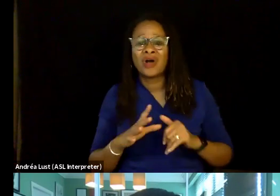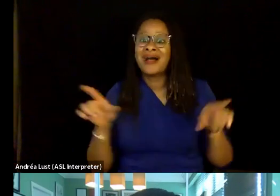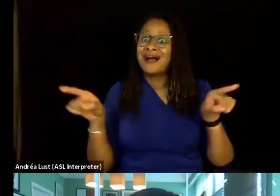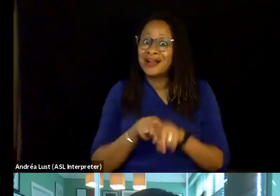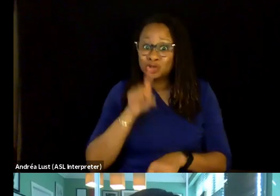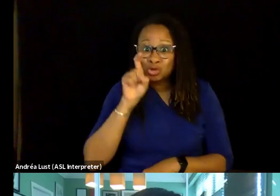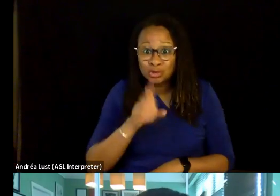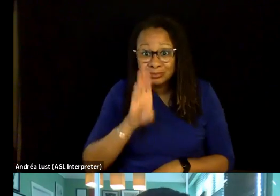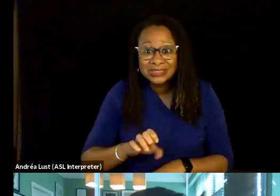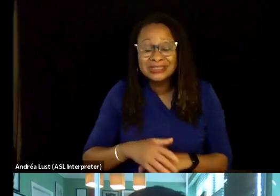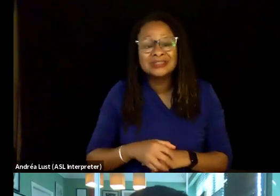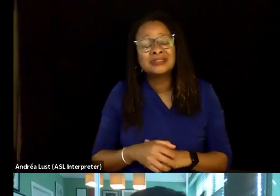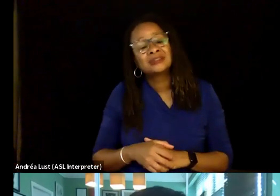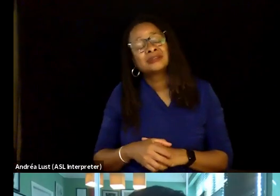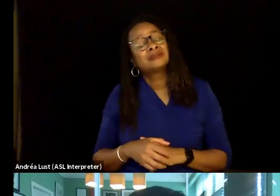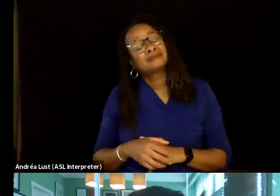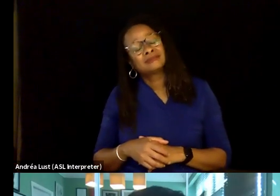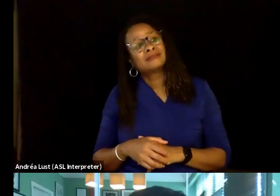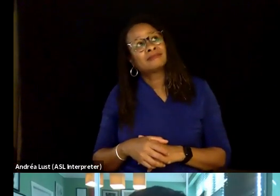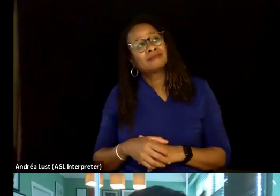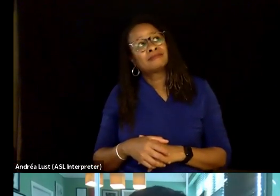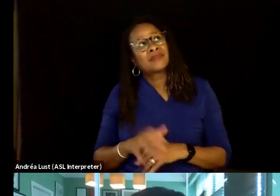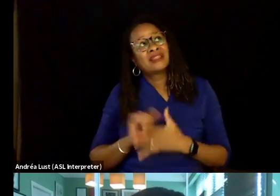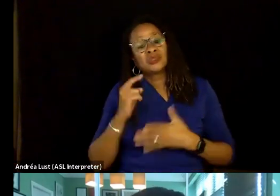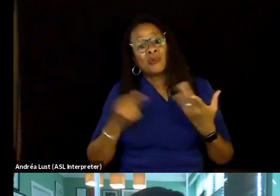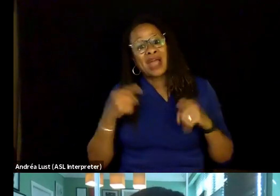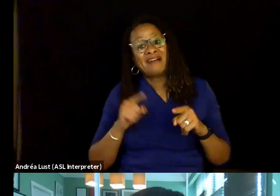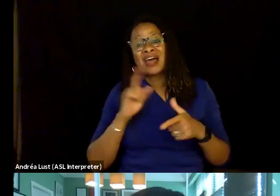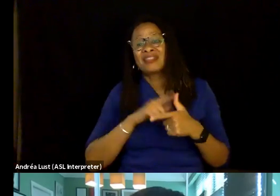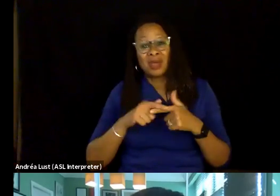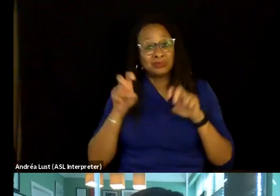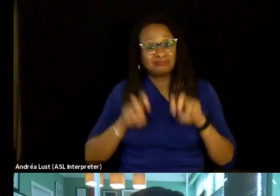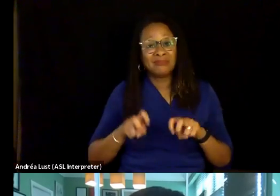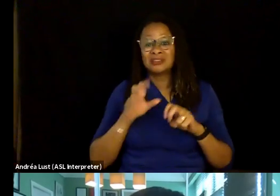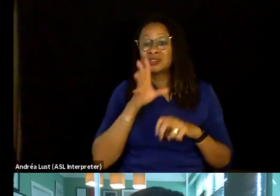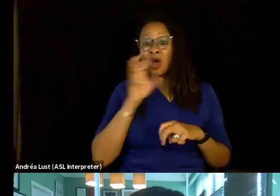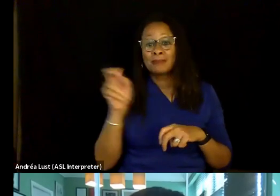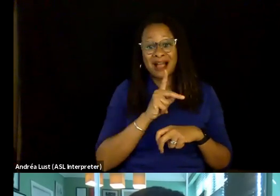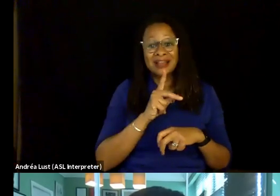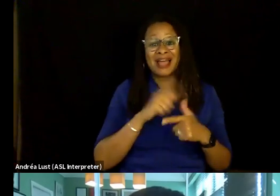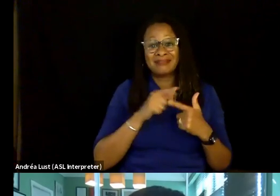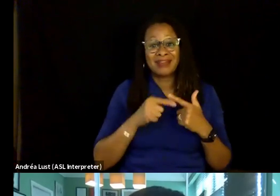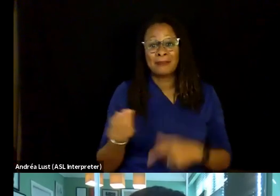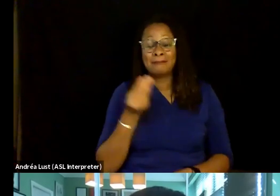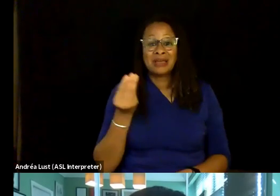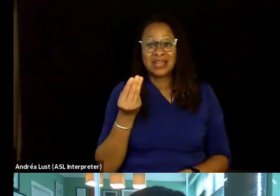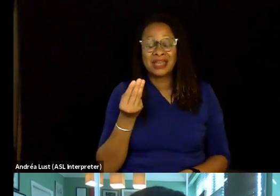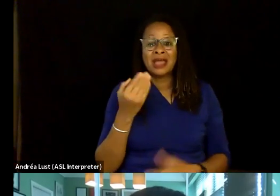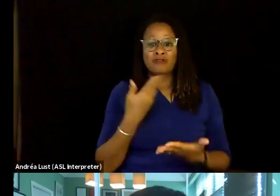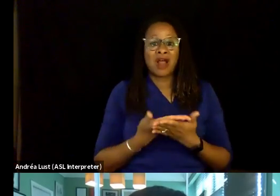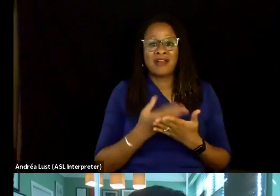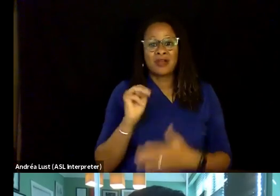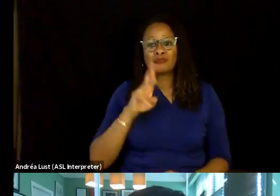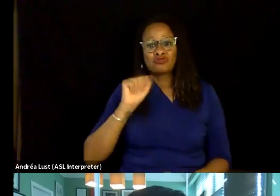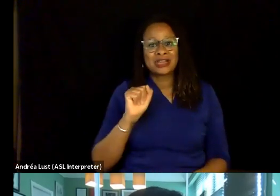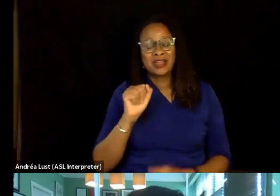be. And yeah, so that's what we had. And then there was a talk back, and then of course Monday came, and Maria was found guilty. But there was so much more